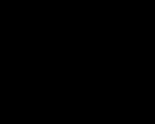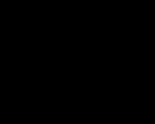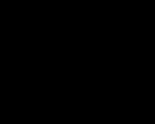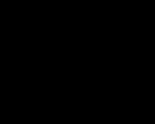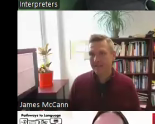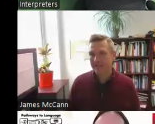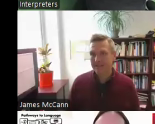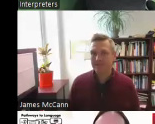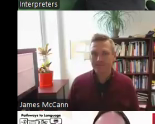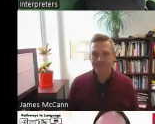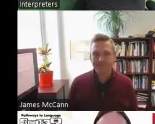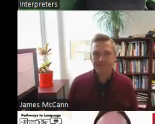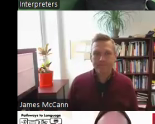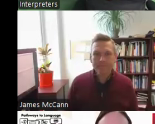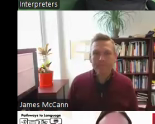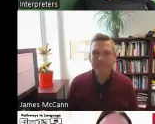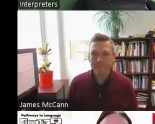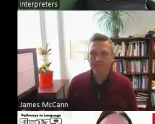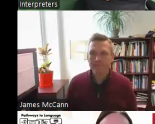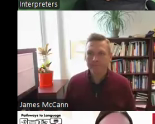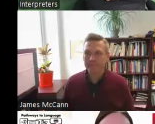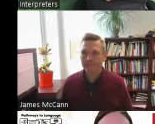accessible on the iEcho website.